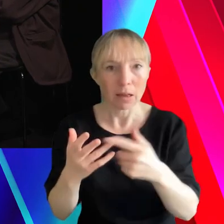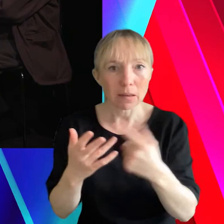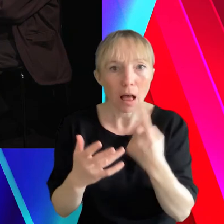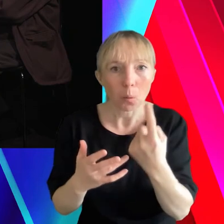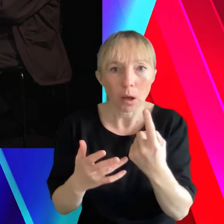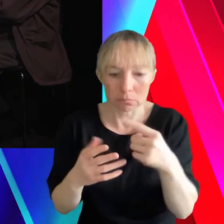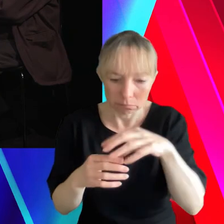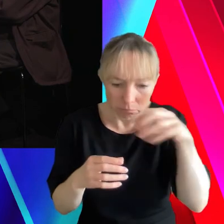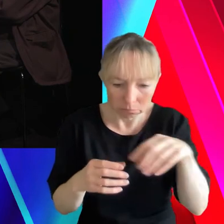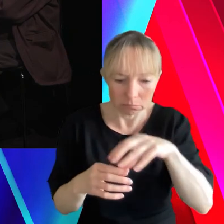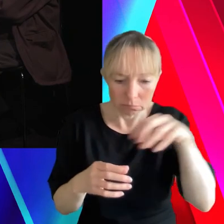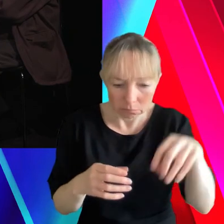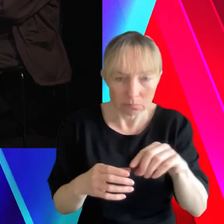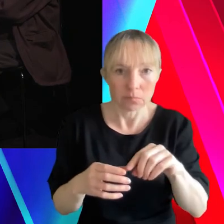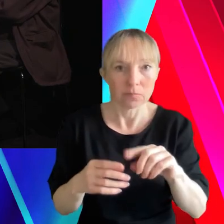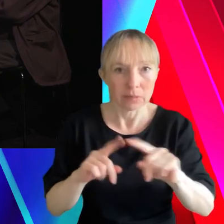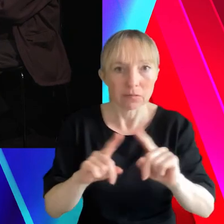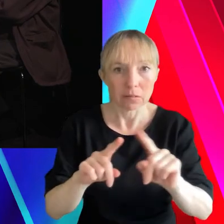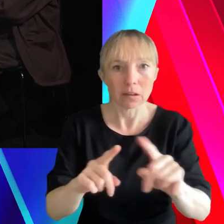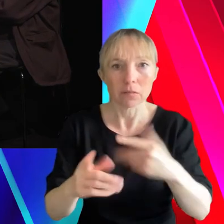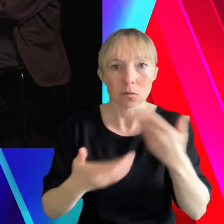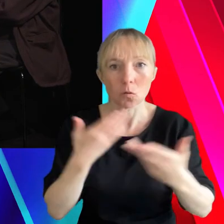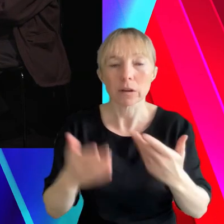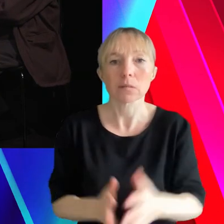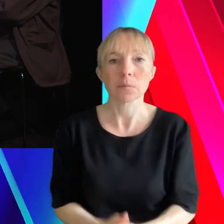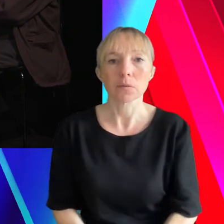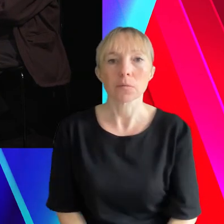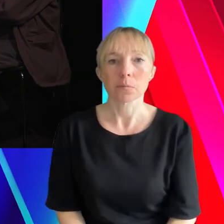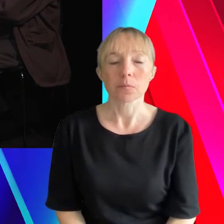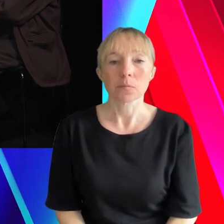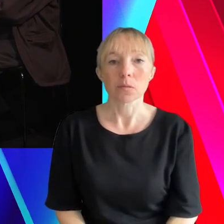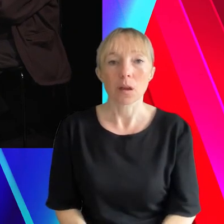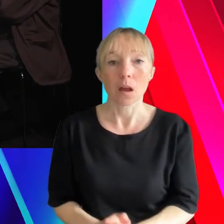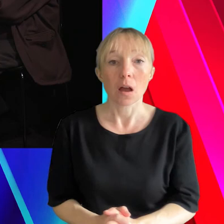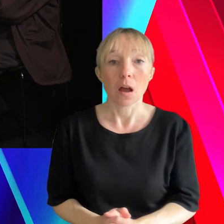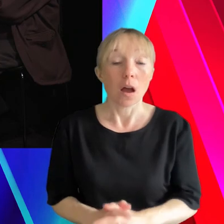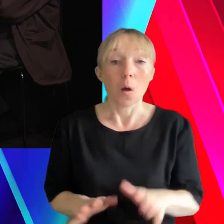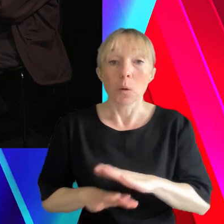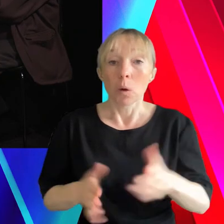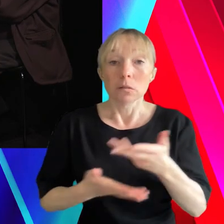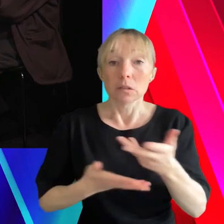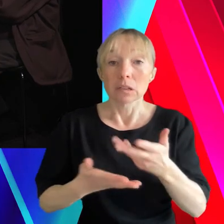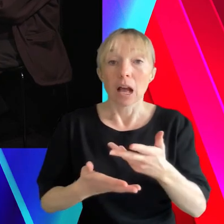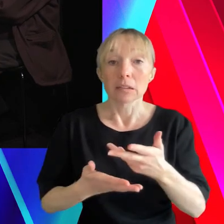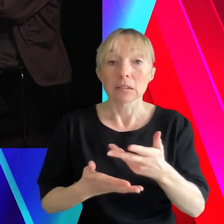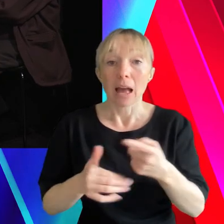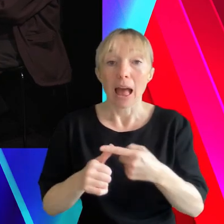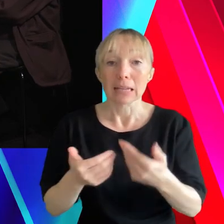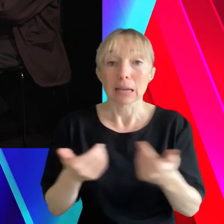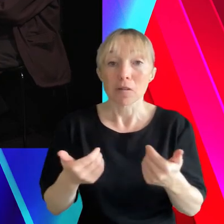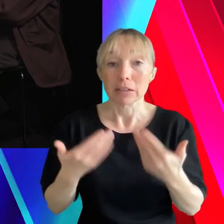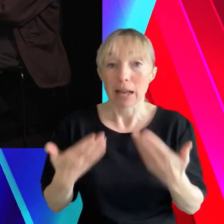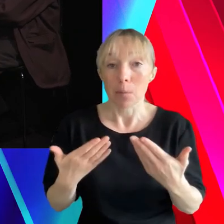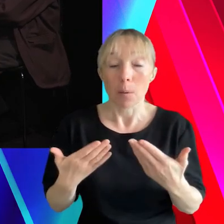all your work, really. We won't just talk about a separation for the moment because we've kind of thought about that a bit.